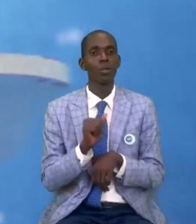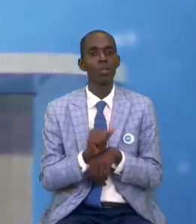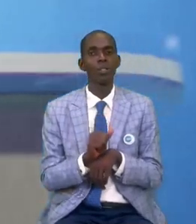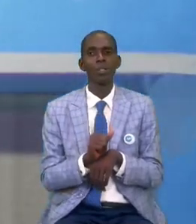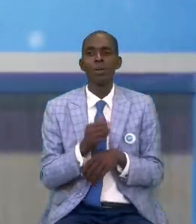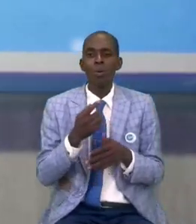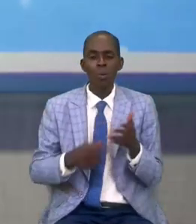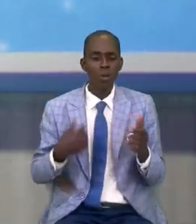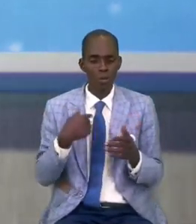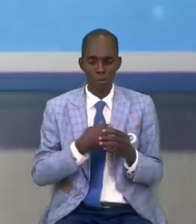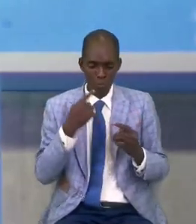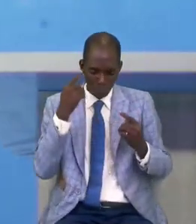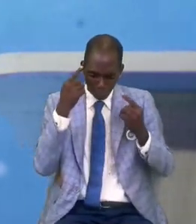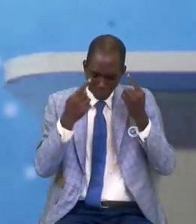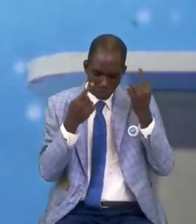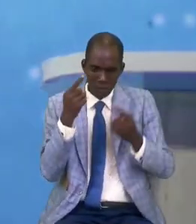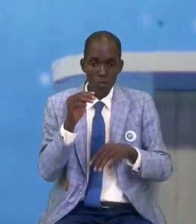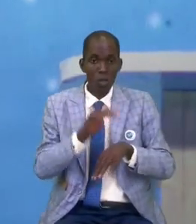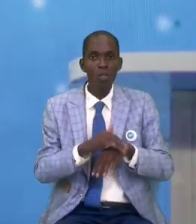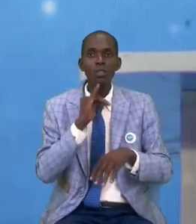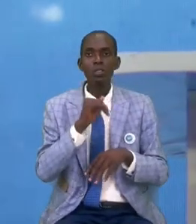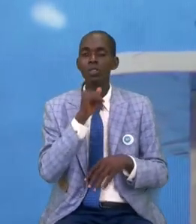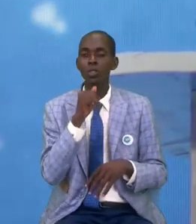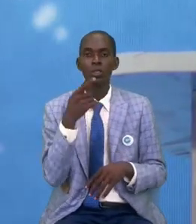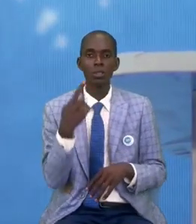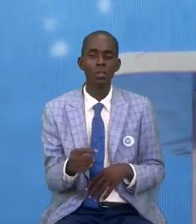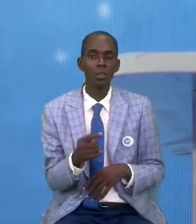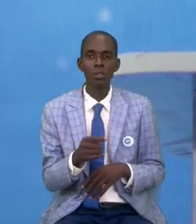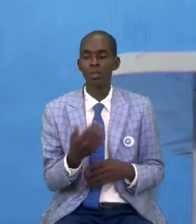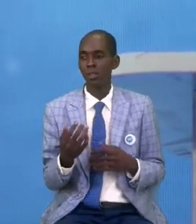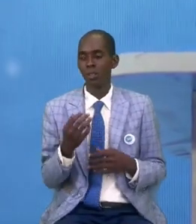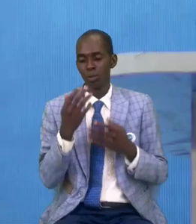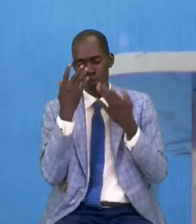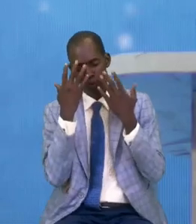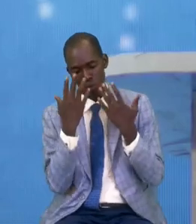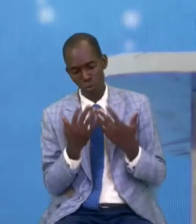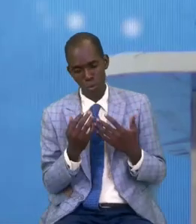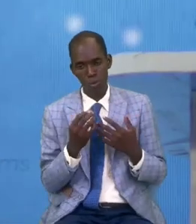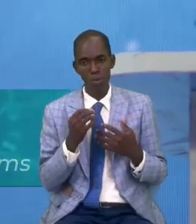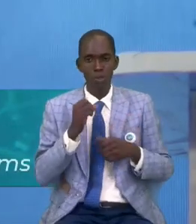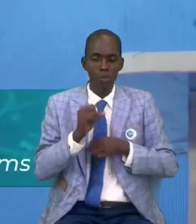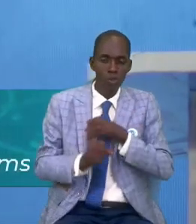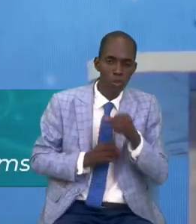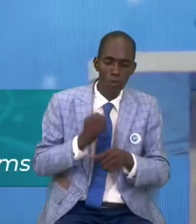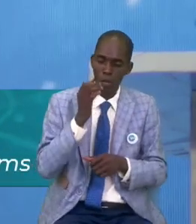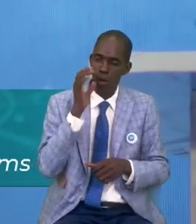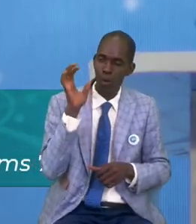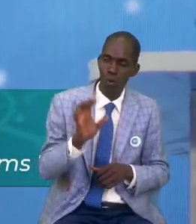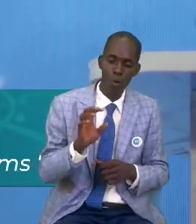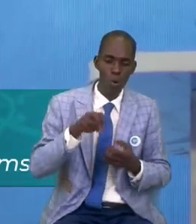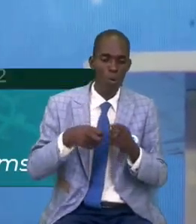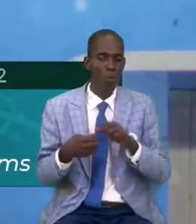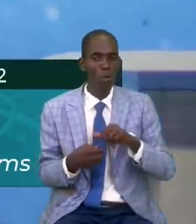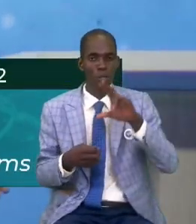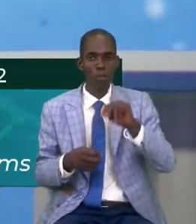on the suffering, it's not on the problem. We meditate on all thy word and talk of thy